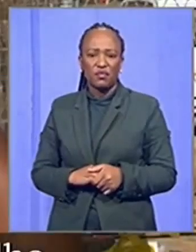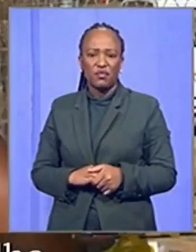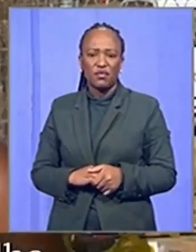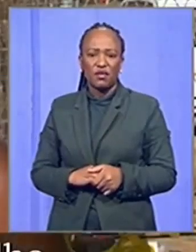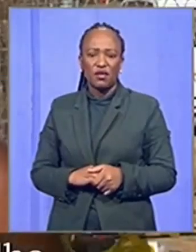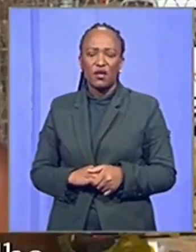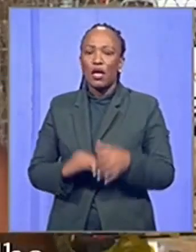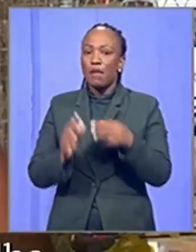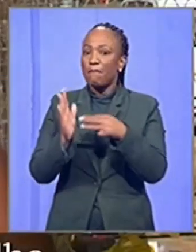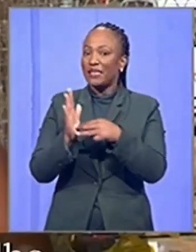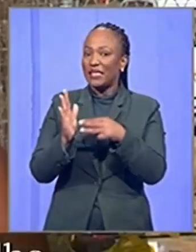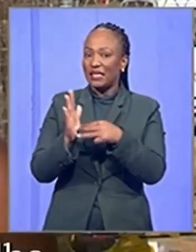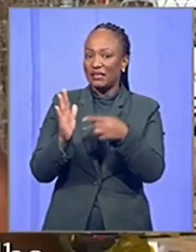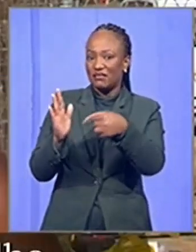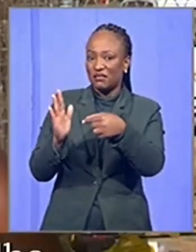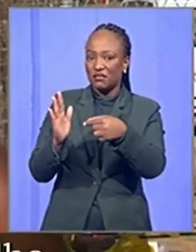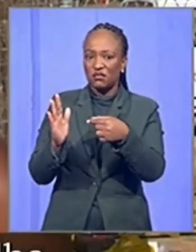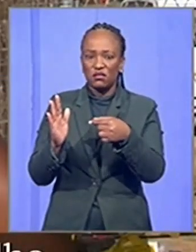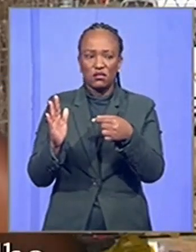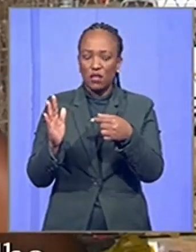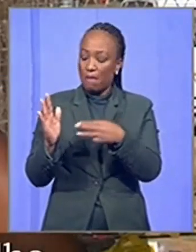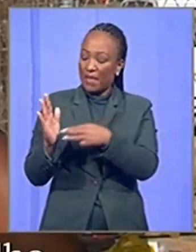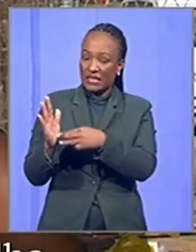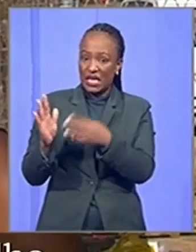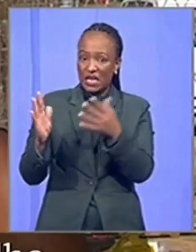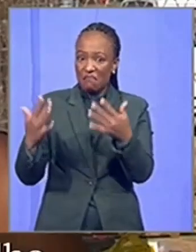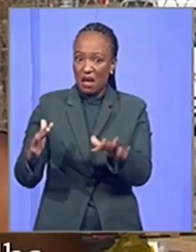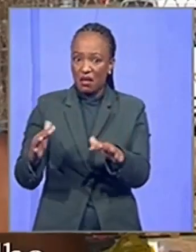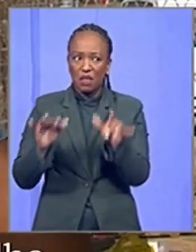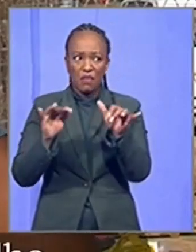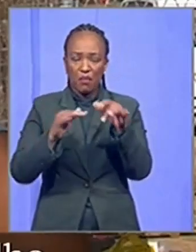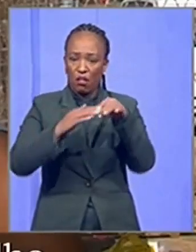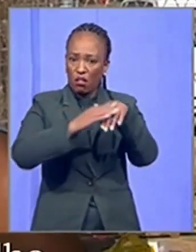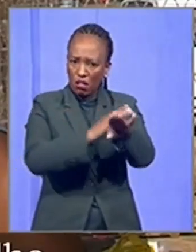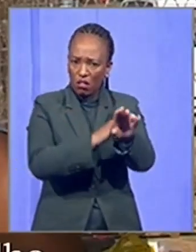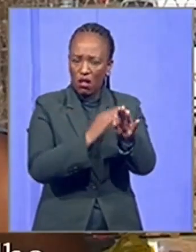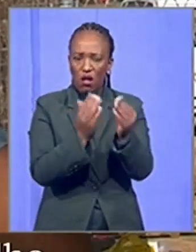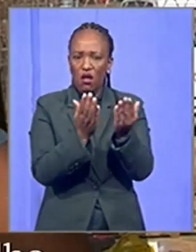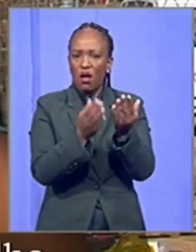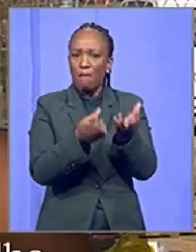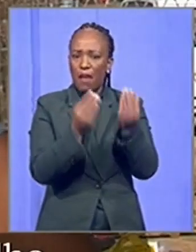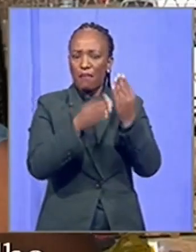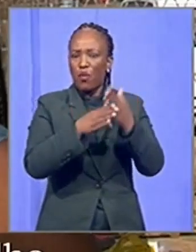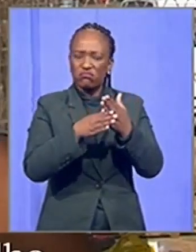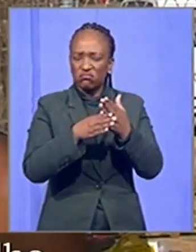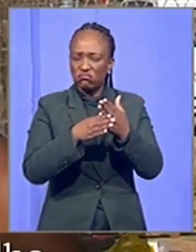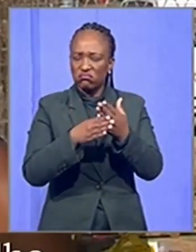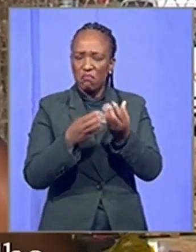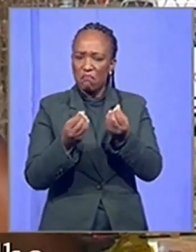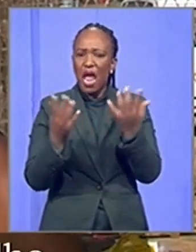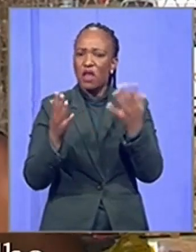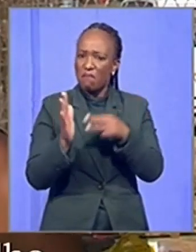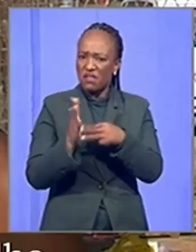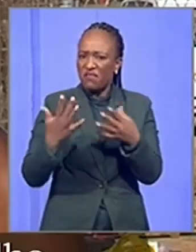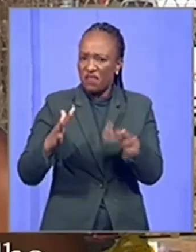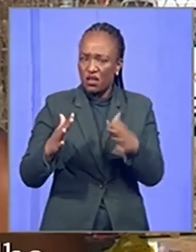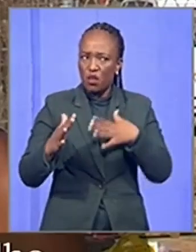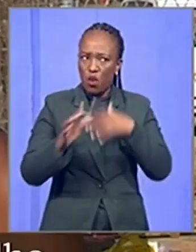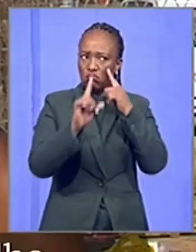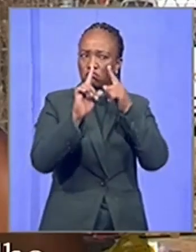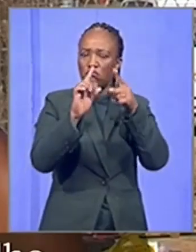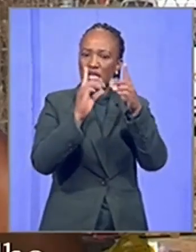get into workspaces with just matric. Nowadays they're focusing more on having a degree, a certificate or a diploma of something. So